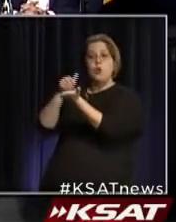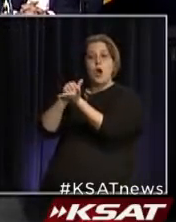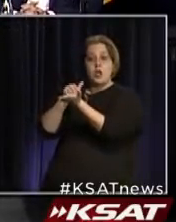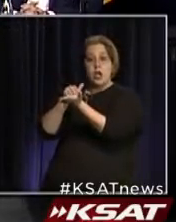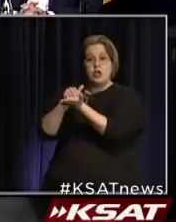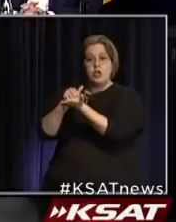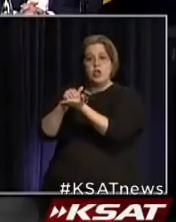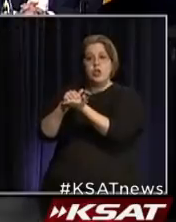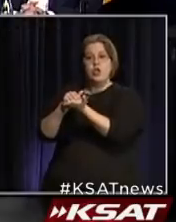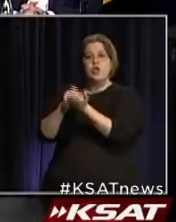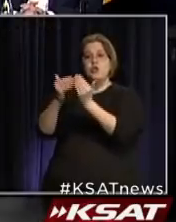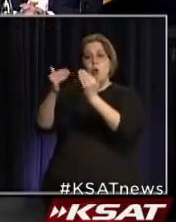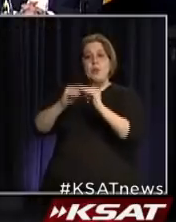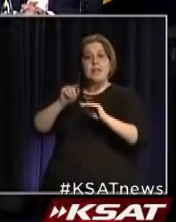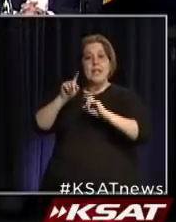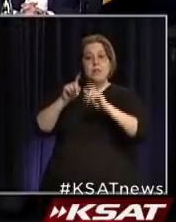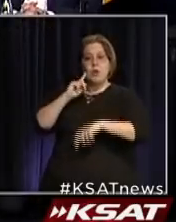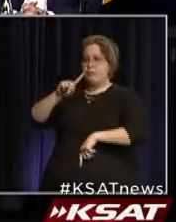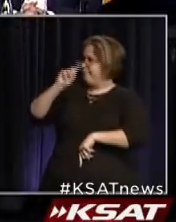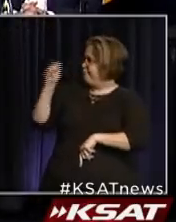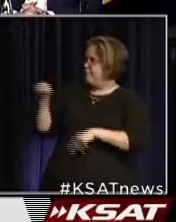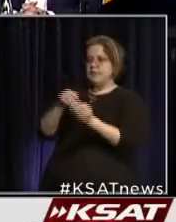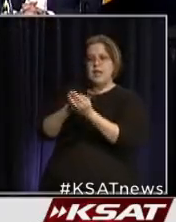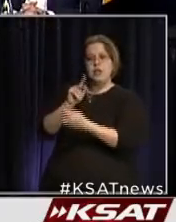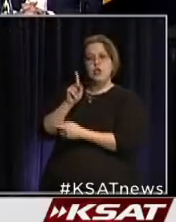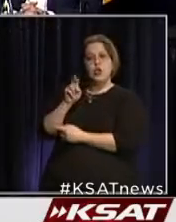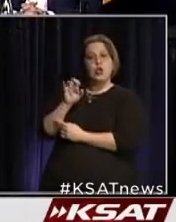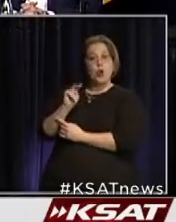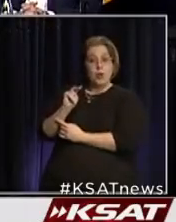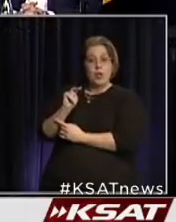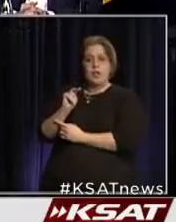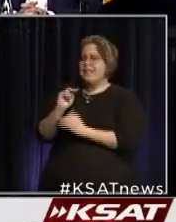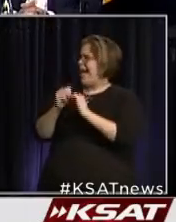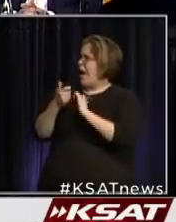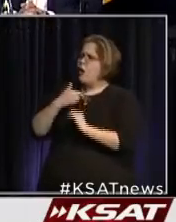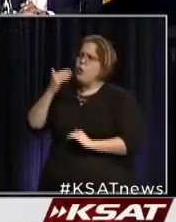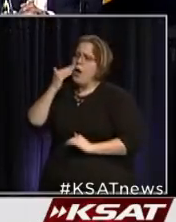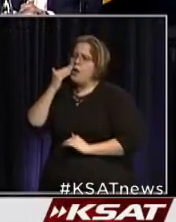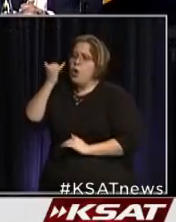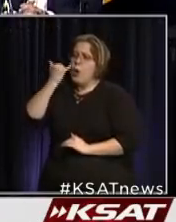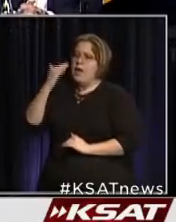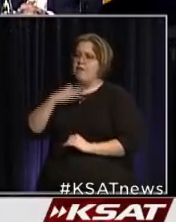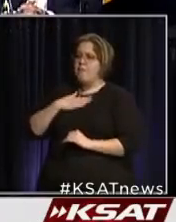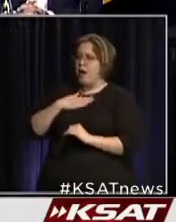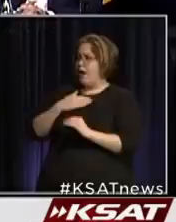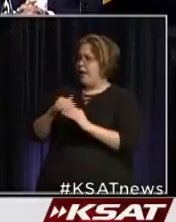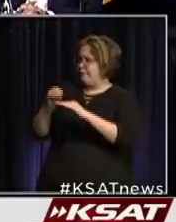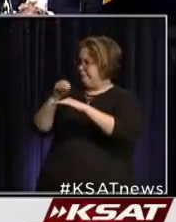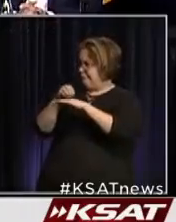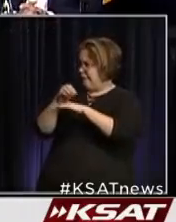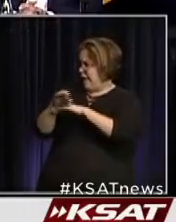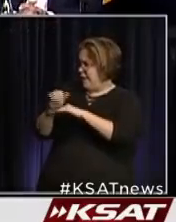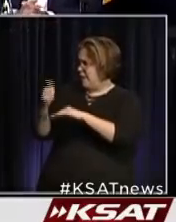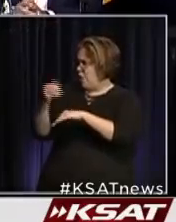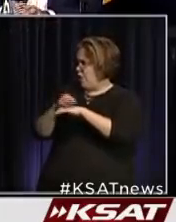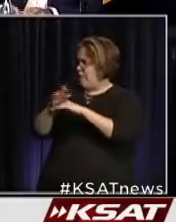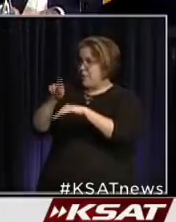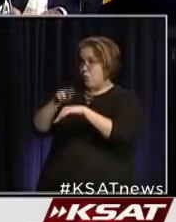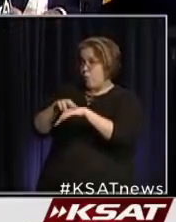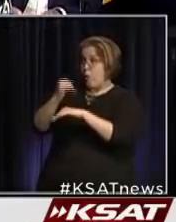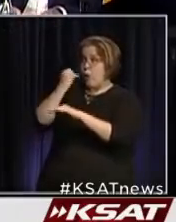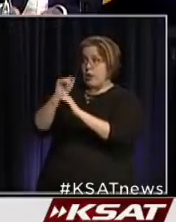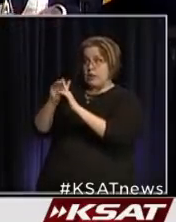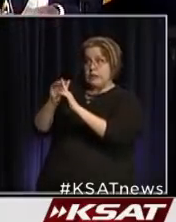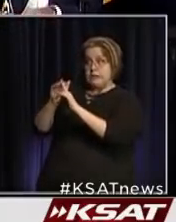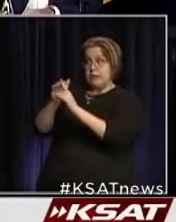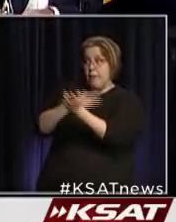I'm going to ask the next question to Dr. Kurian, and that is, how do I know if my side effects are normal or if I should alert my doctor